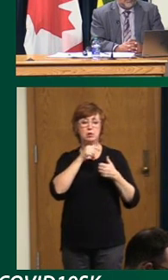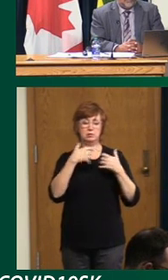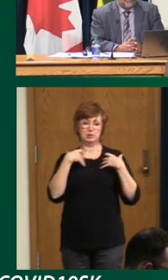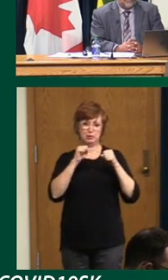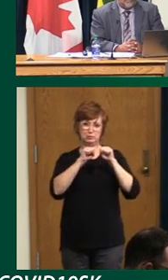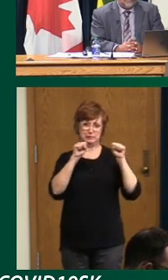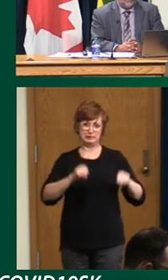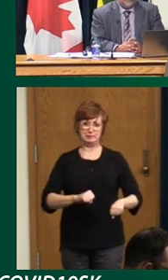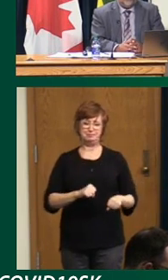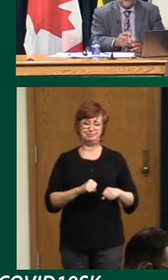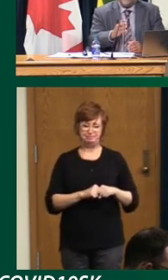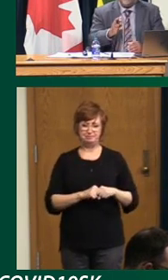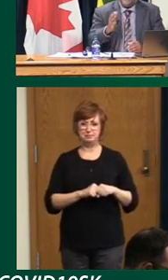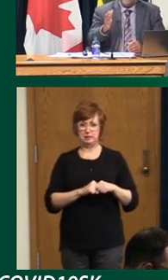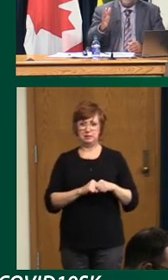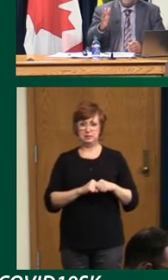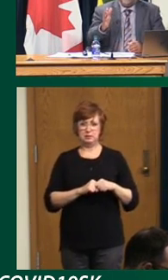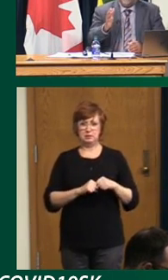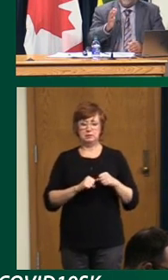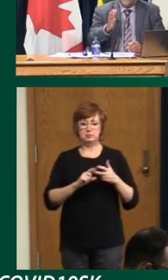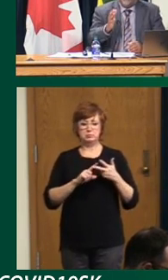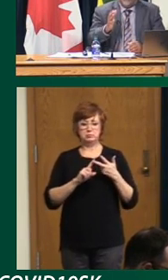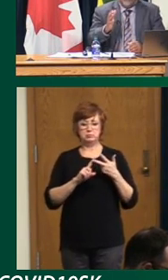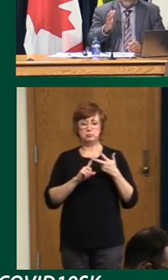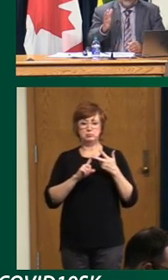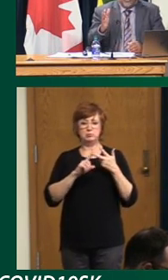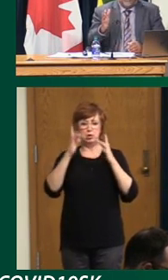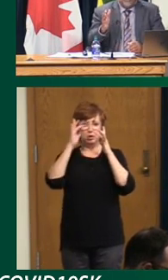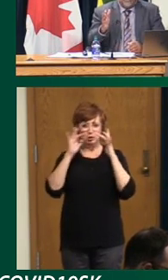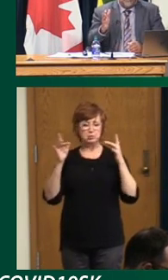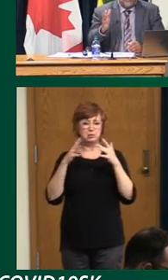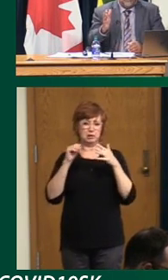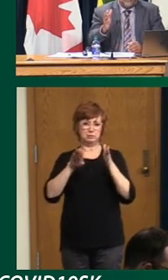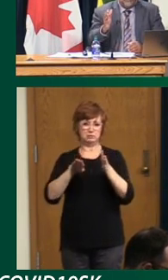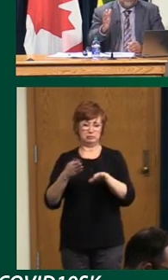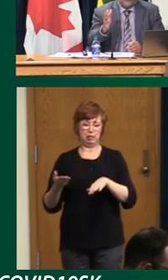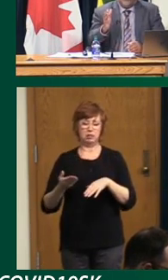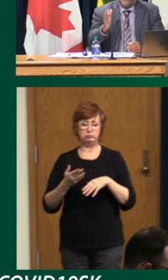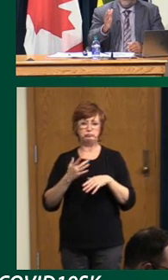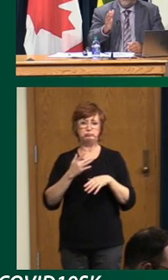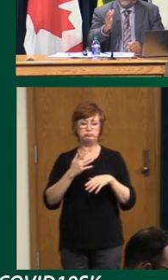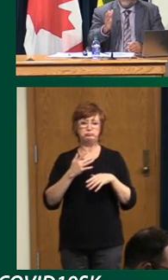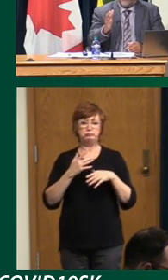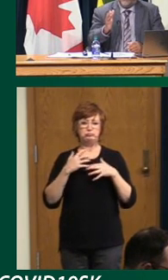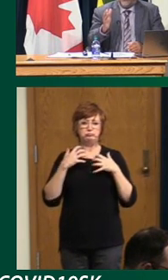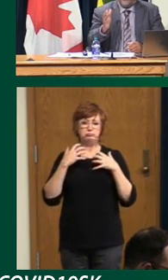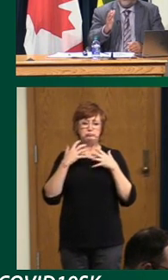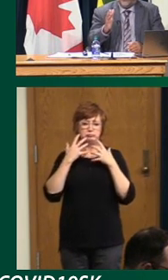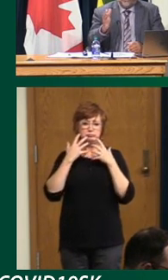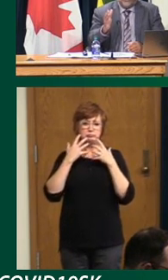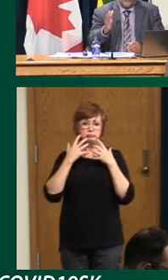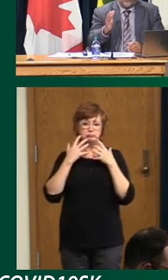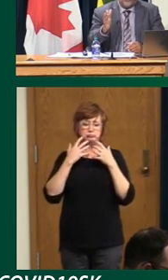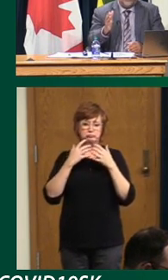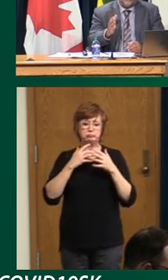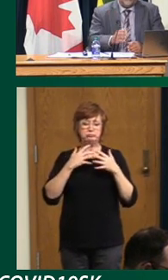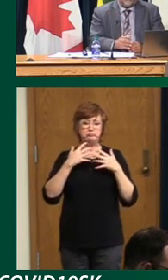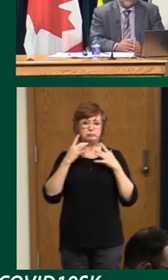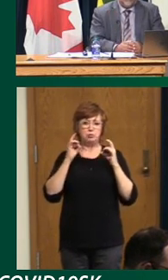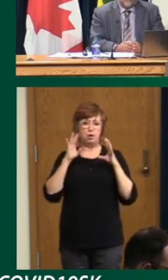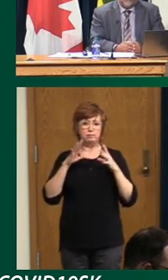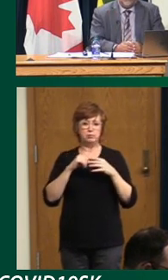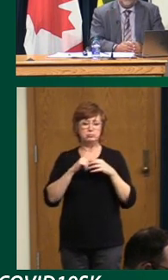of hospitalization and deaths following the rise in case numbers with a lag of 2 to 3 weeks,